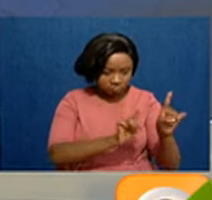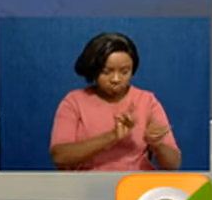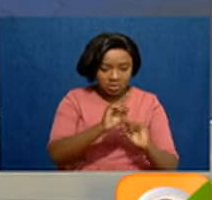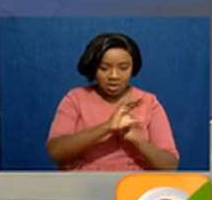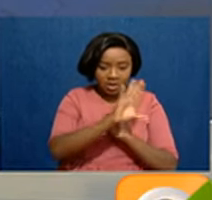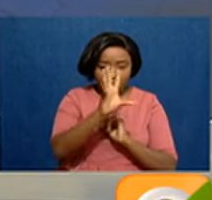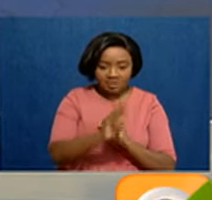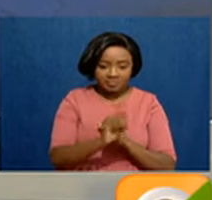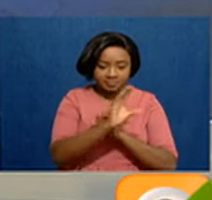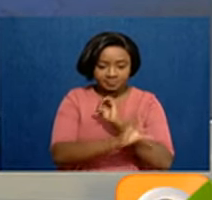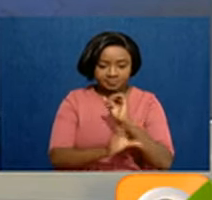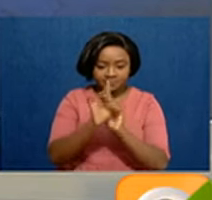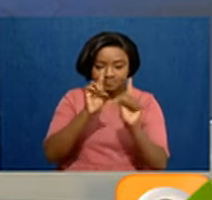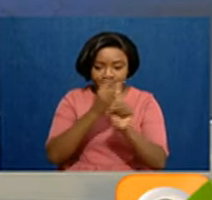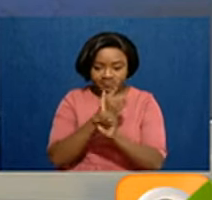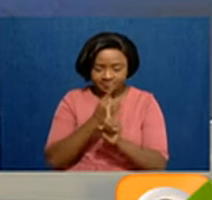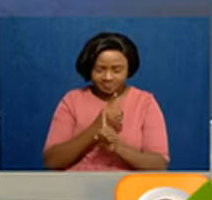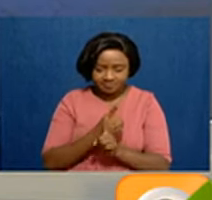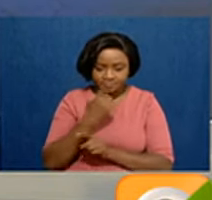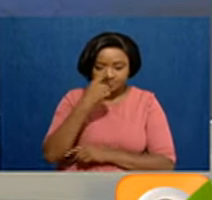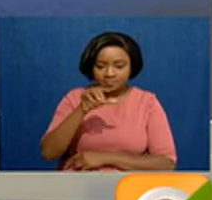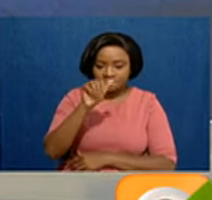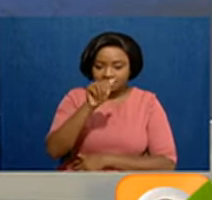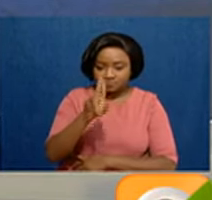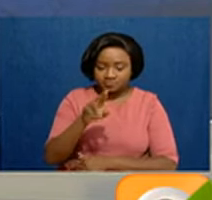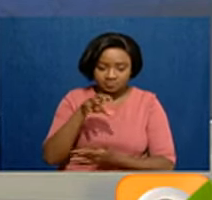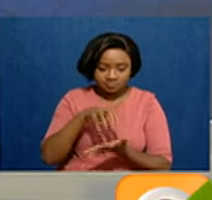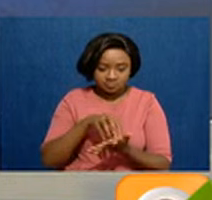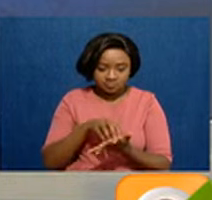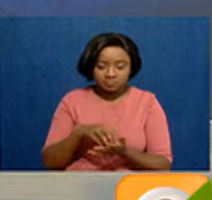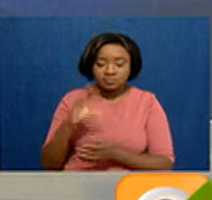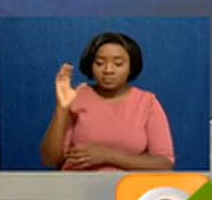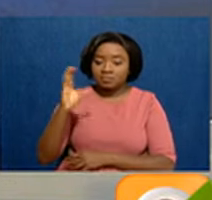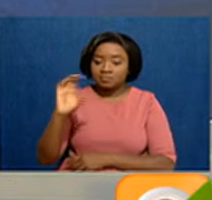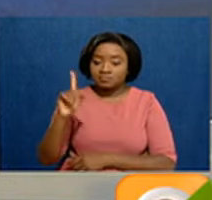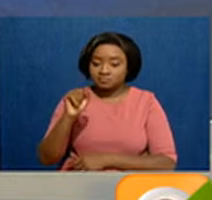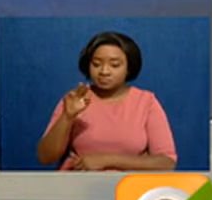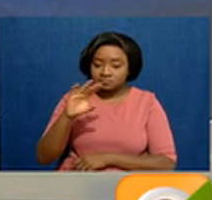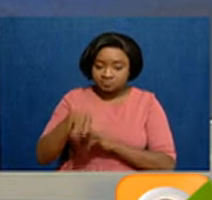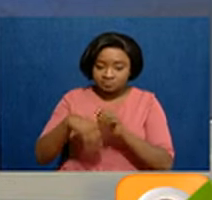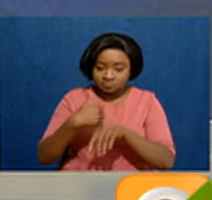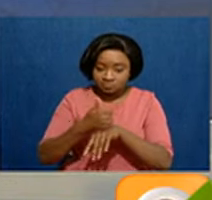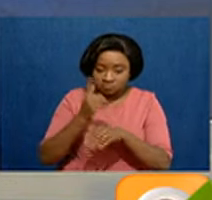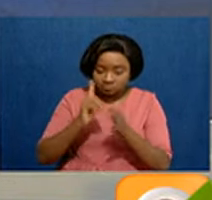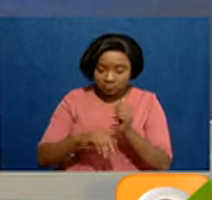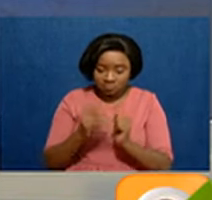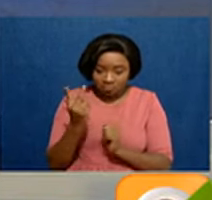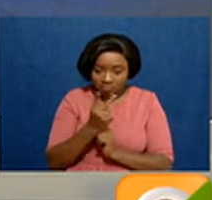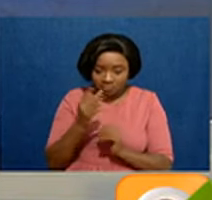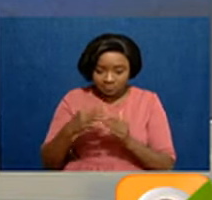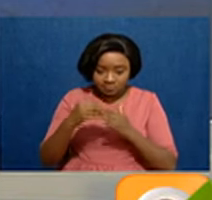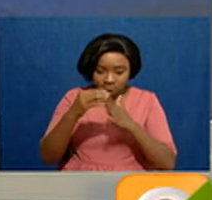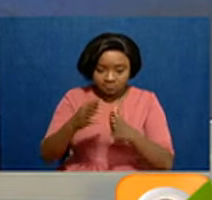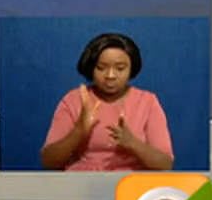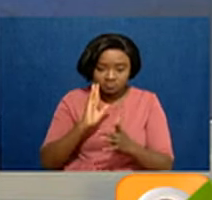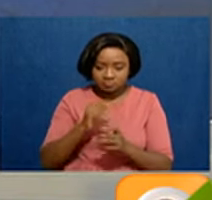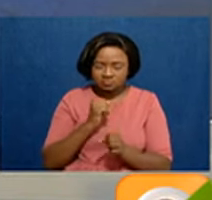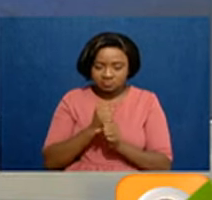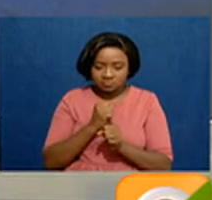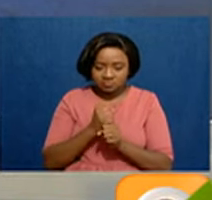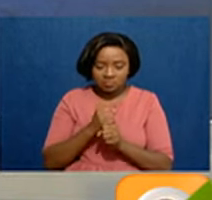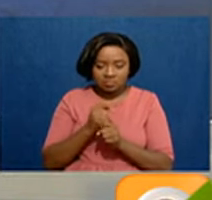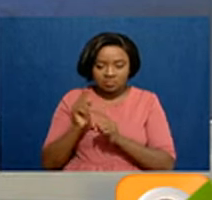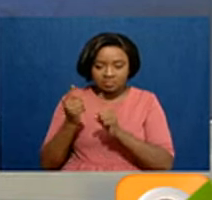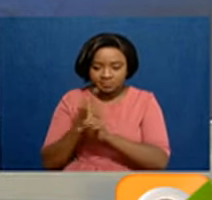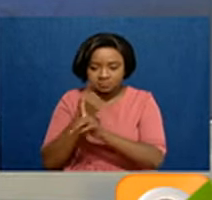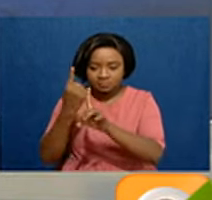Africa Union Commission seat. Well, Citizen TV has established that the two leaders will run parallel tours